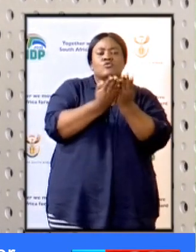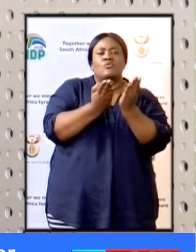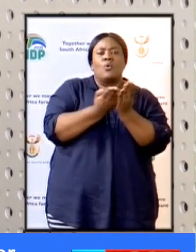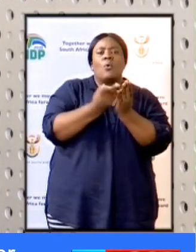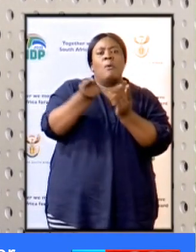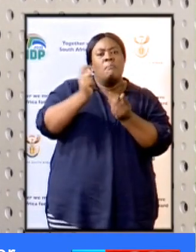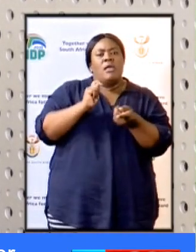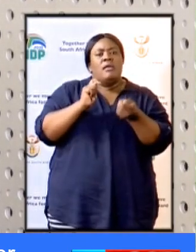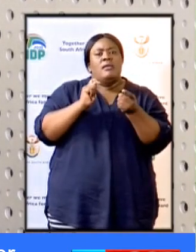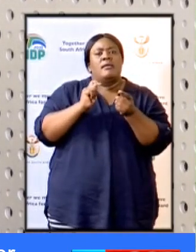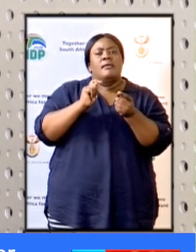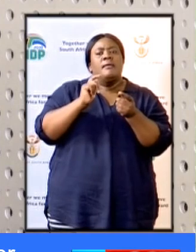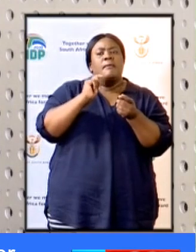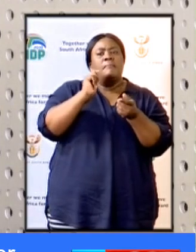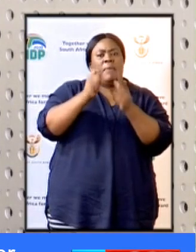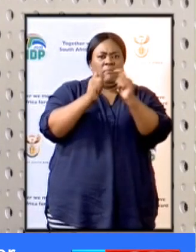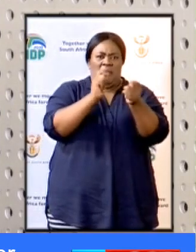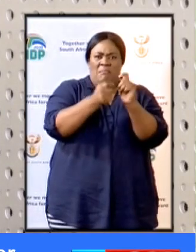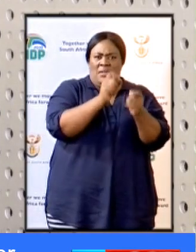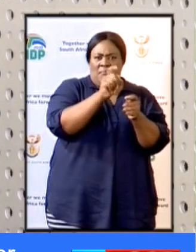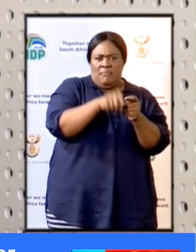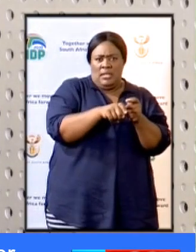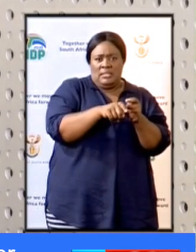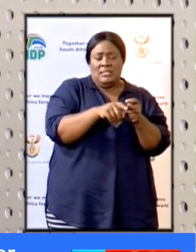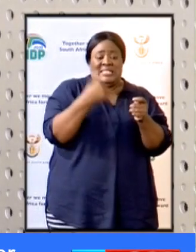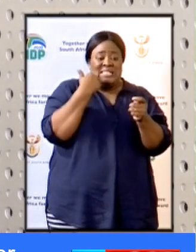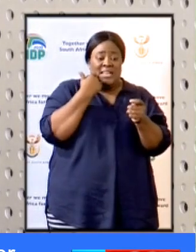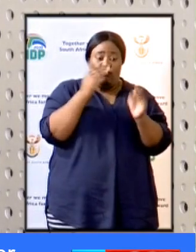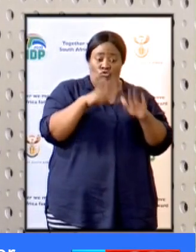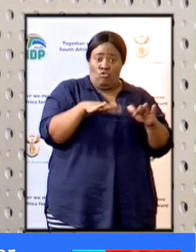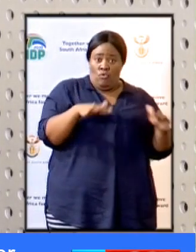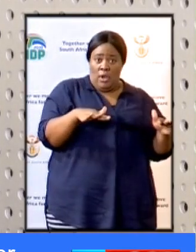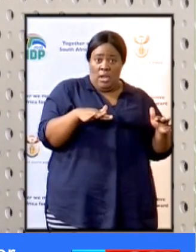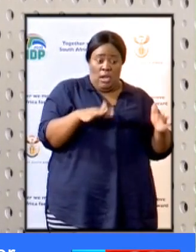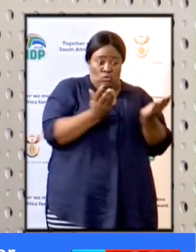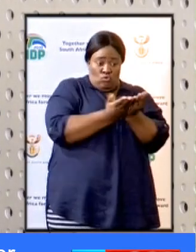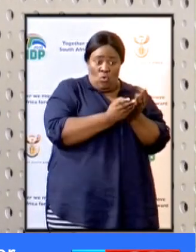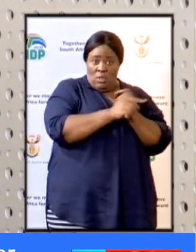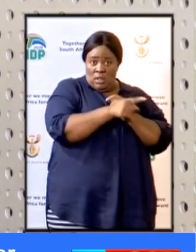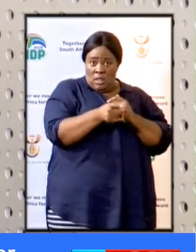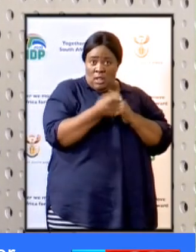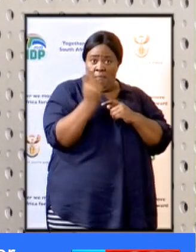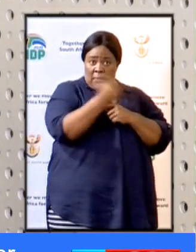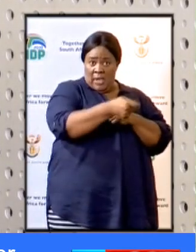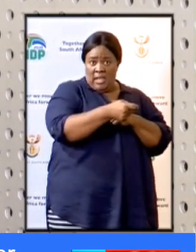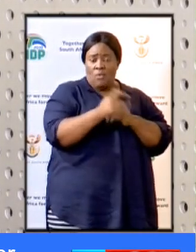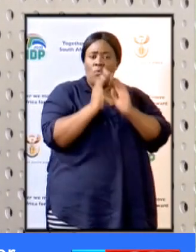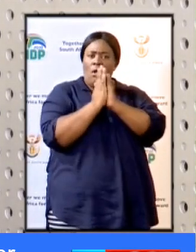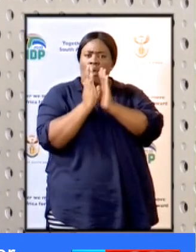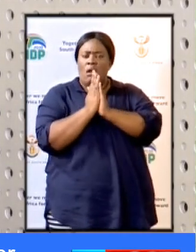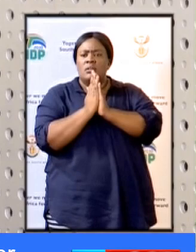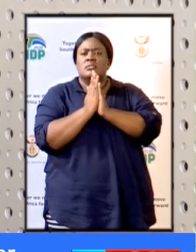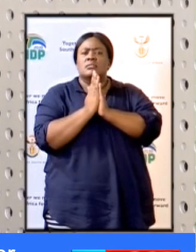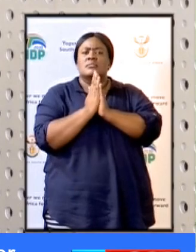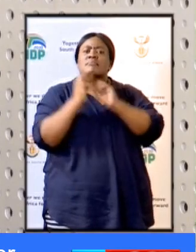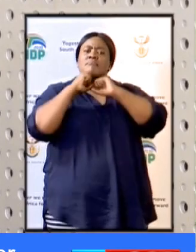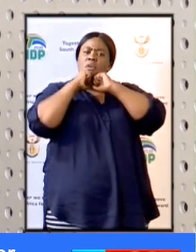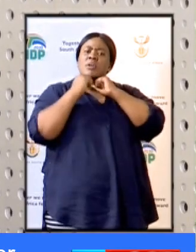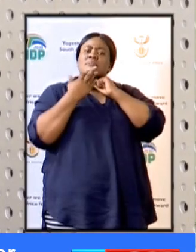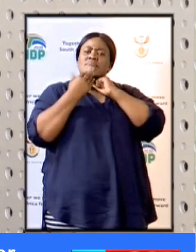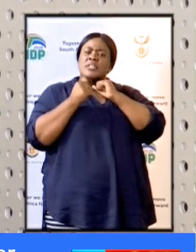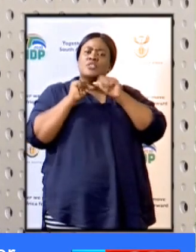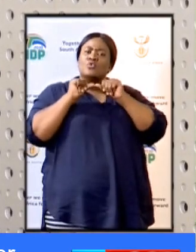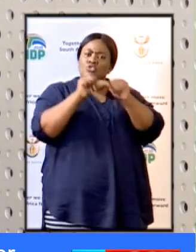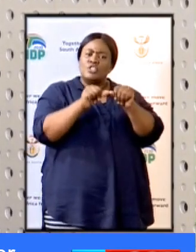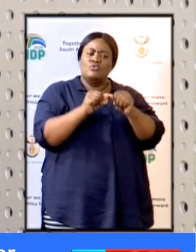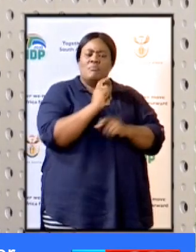payable. Where children attend fee-paying schools, we really request parents to help pay schools, because these